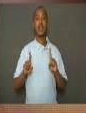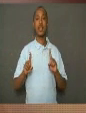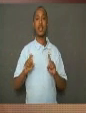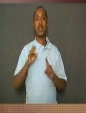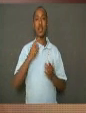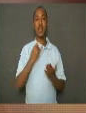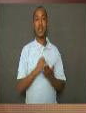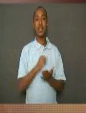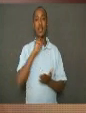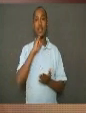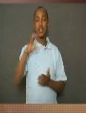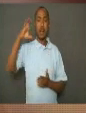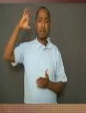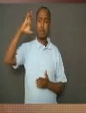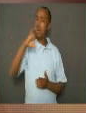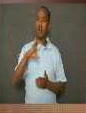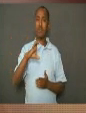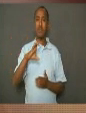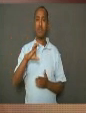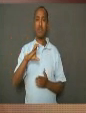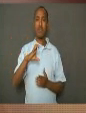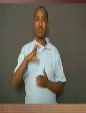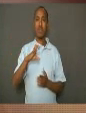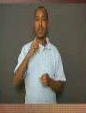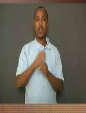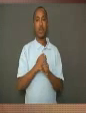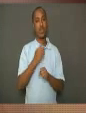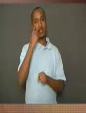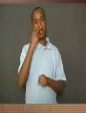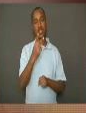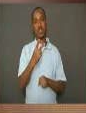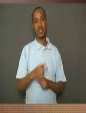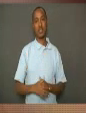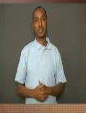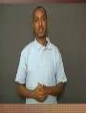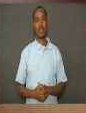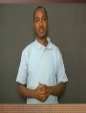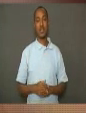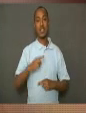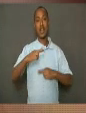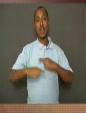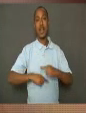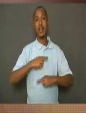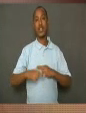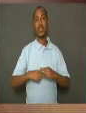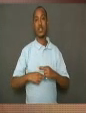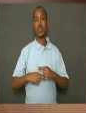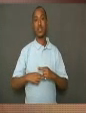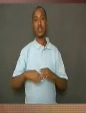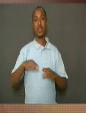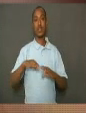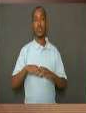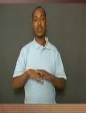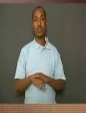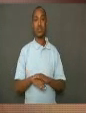it is a powerful demonstration. The reaction drew